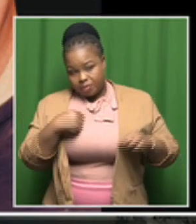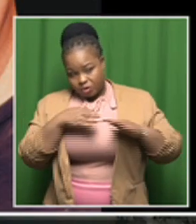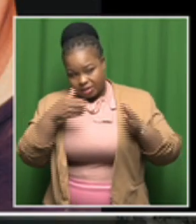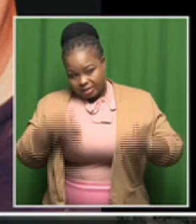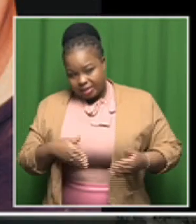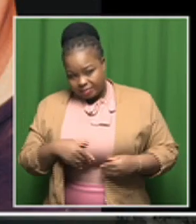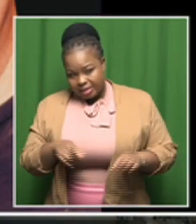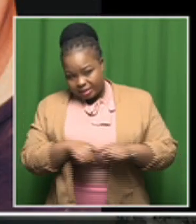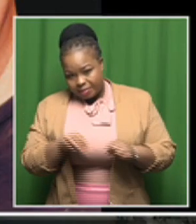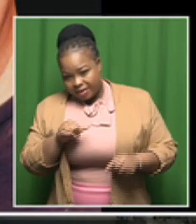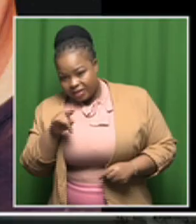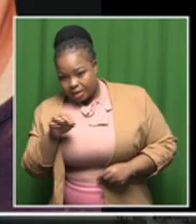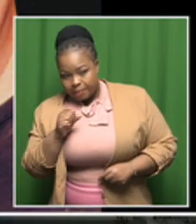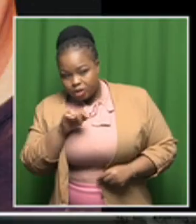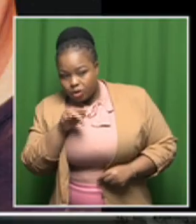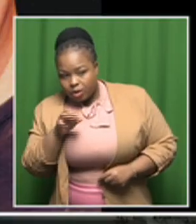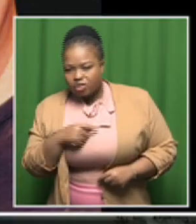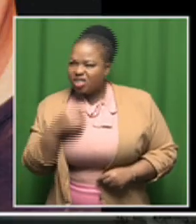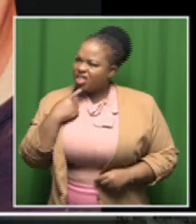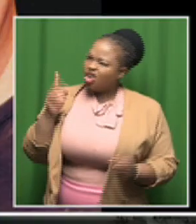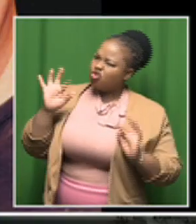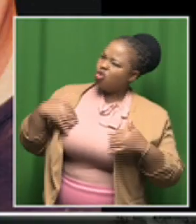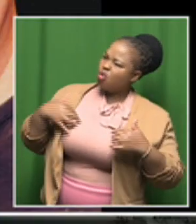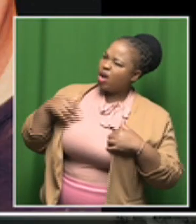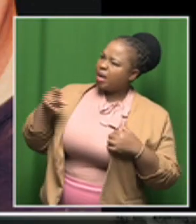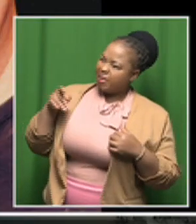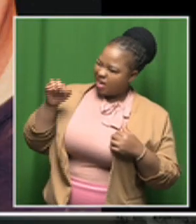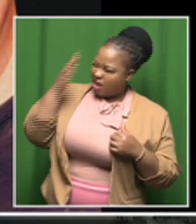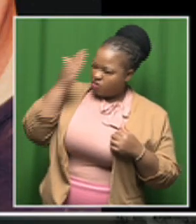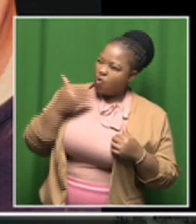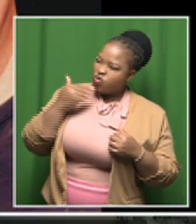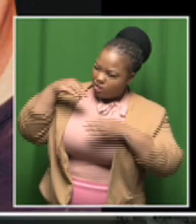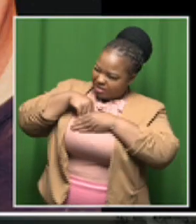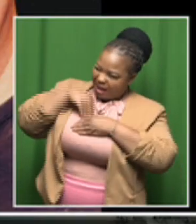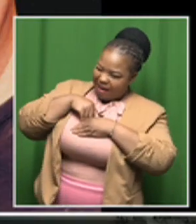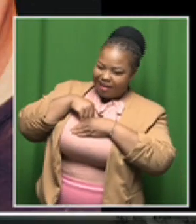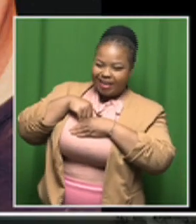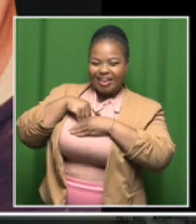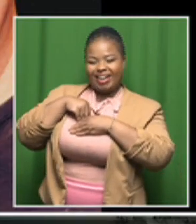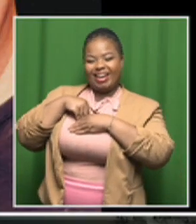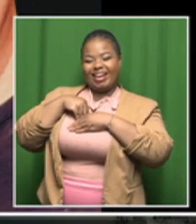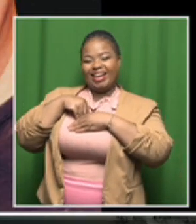dressed as Evita Pereira. And he said, don't worry, Peter, I know you're inside.